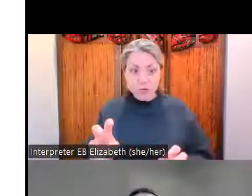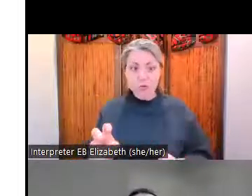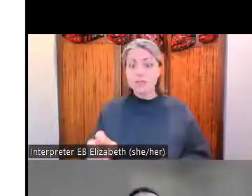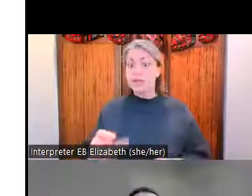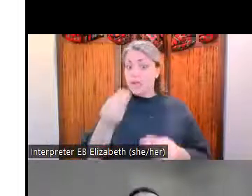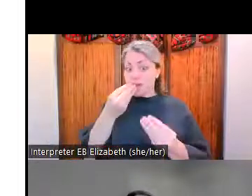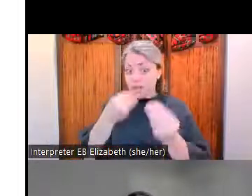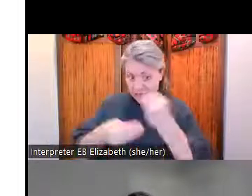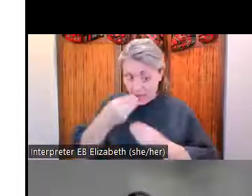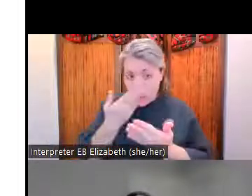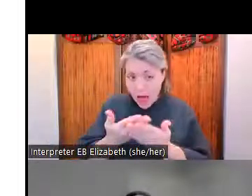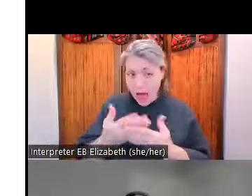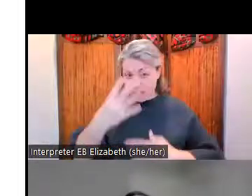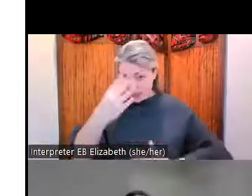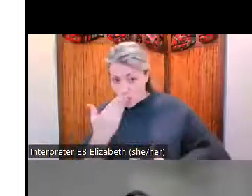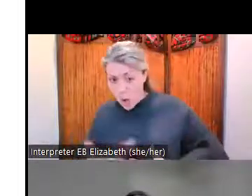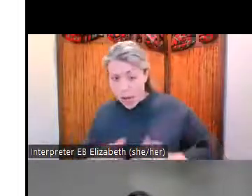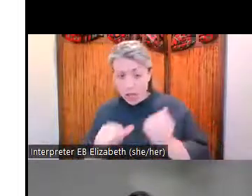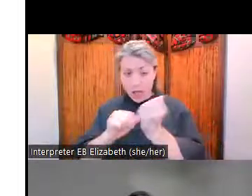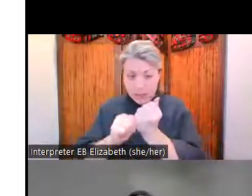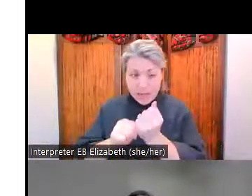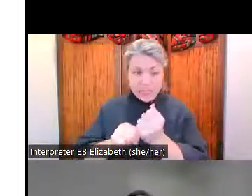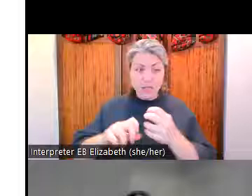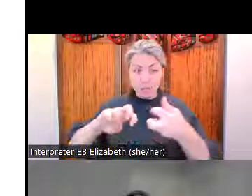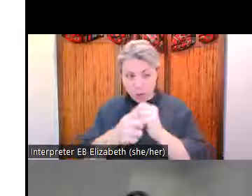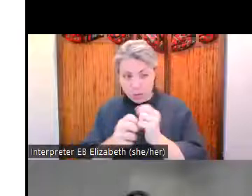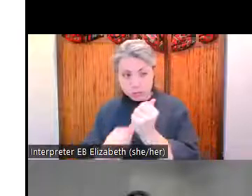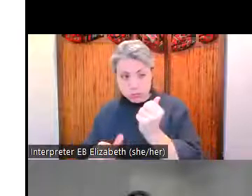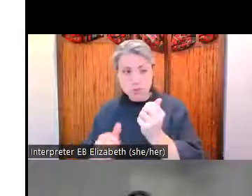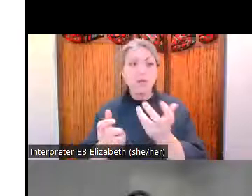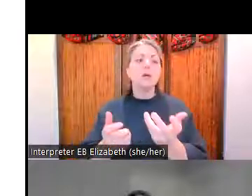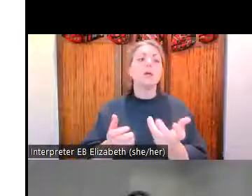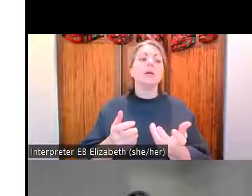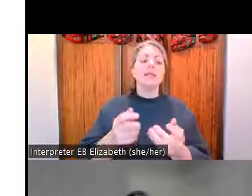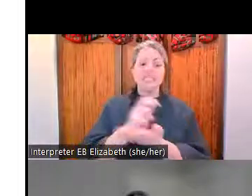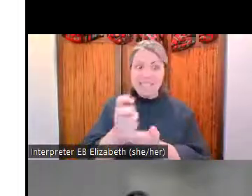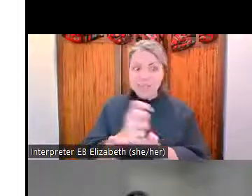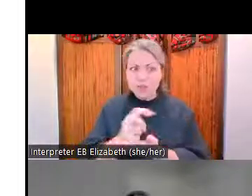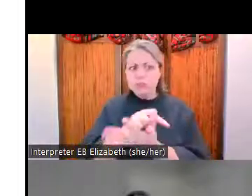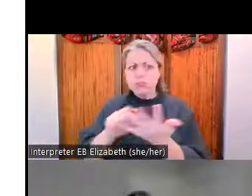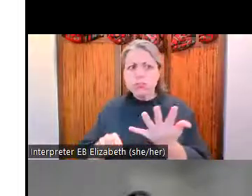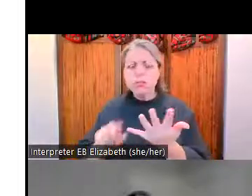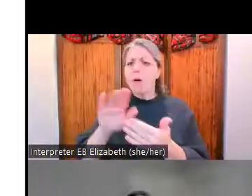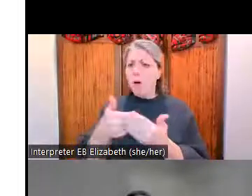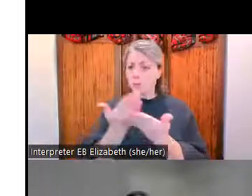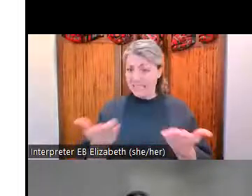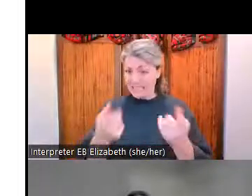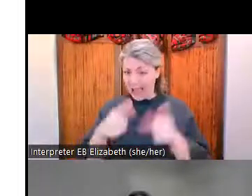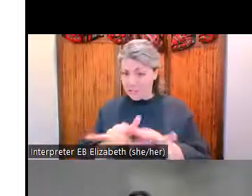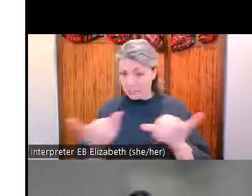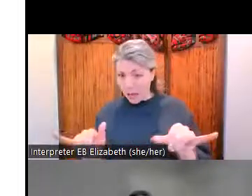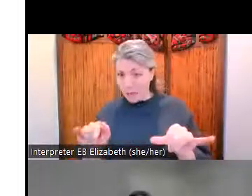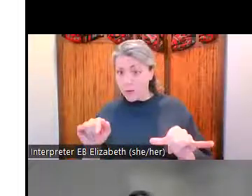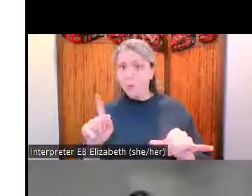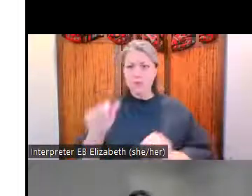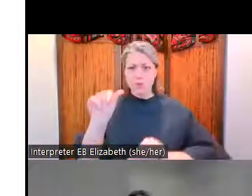and constipation concerns, as well as seizures. So these conditions would need to be assessed in the child